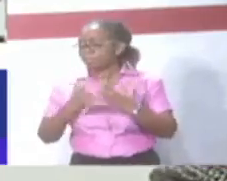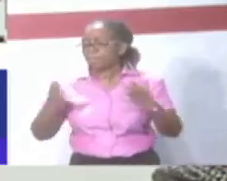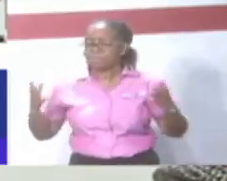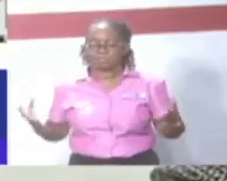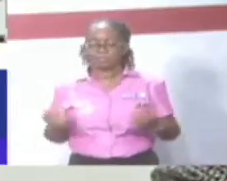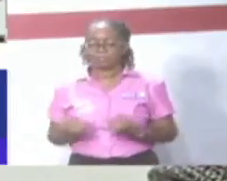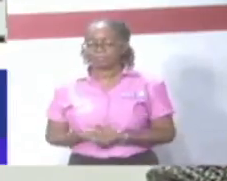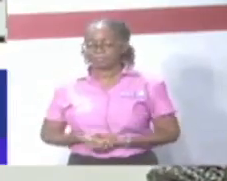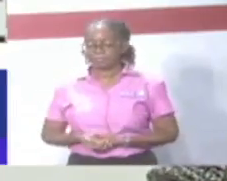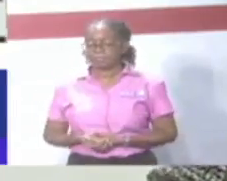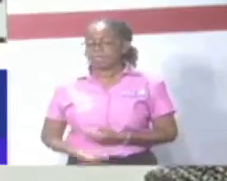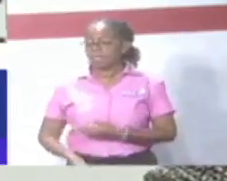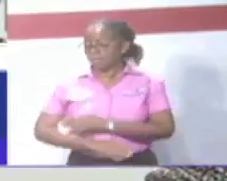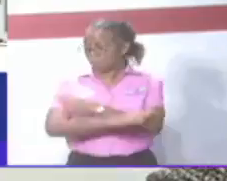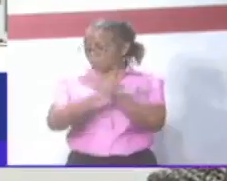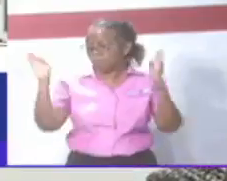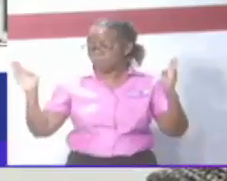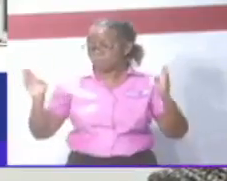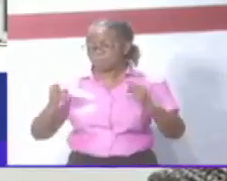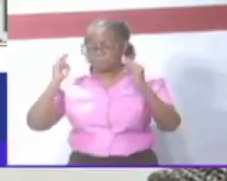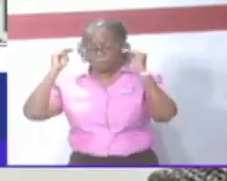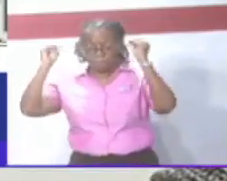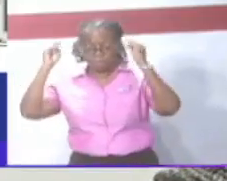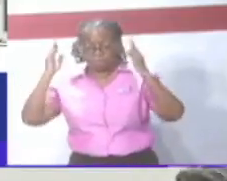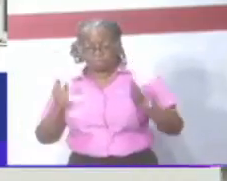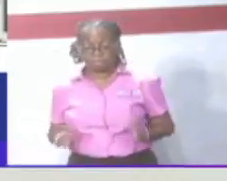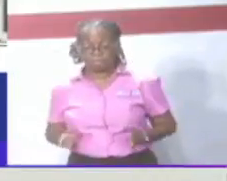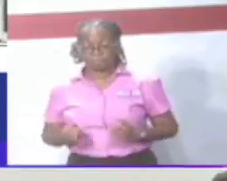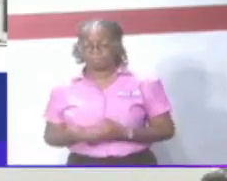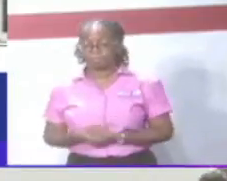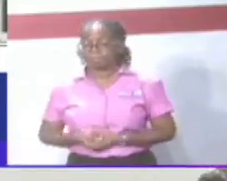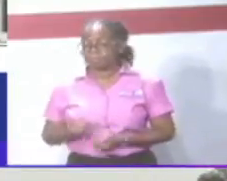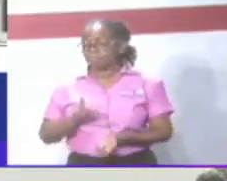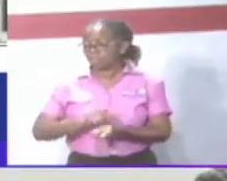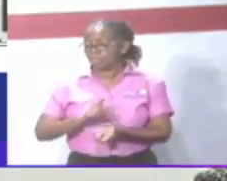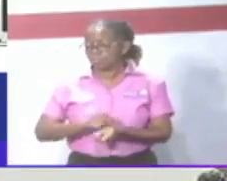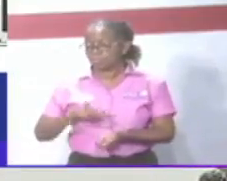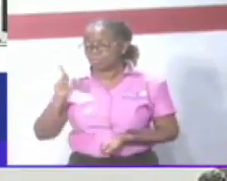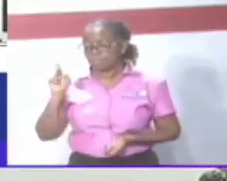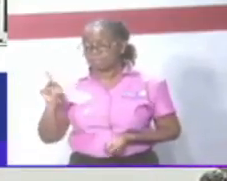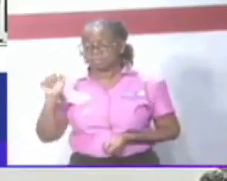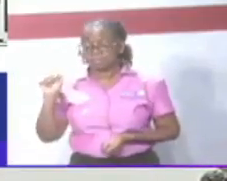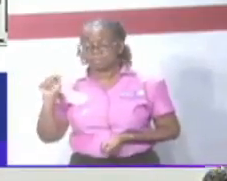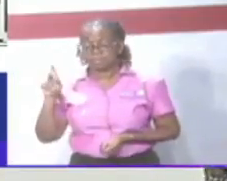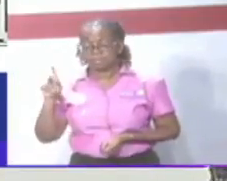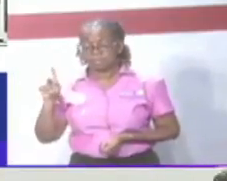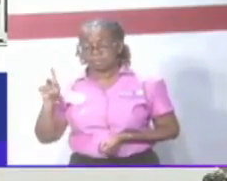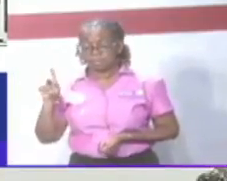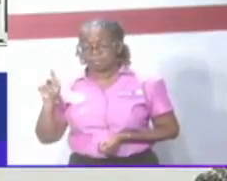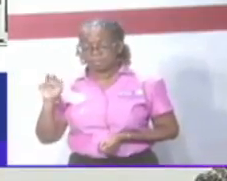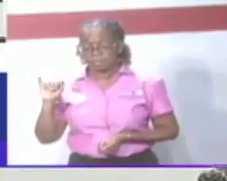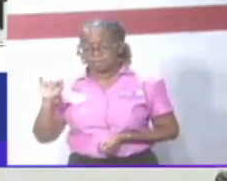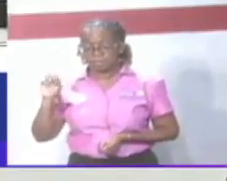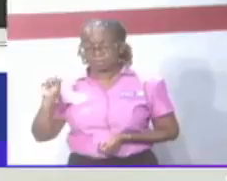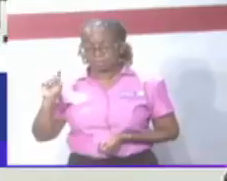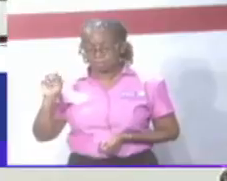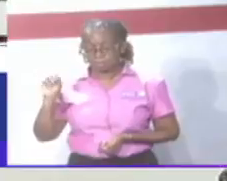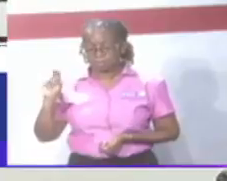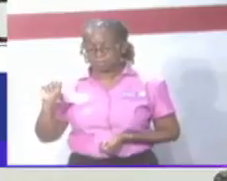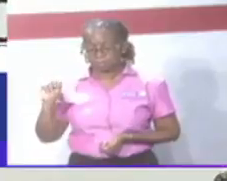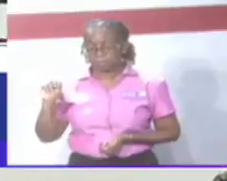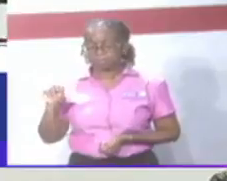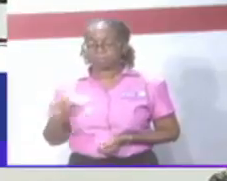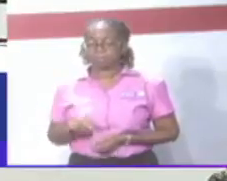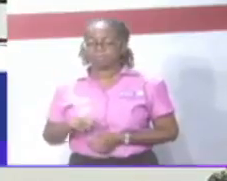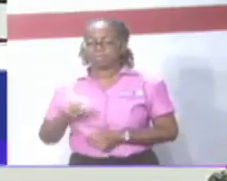Good morning to the Honourable Minister. Good morning, Dr. Parkinson. Good morning to members of the media and to our